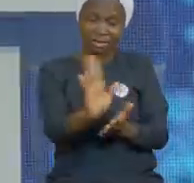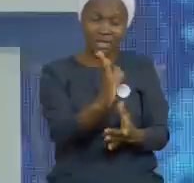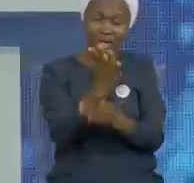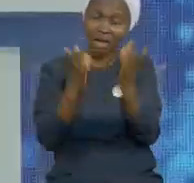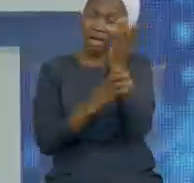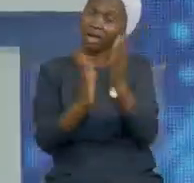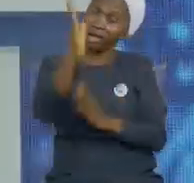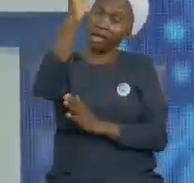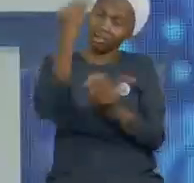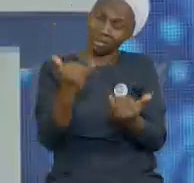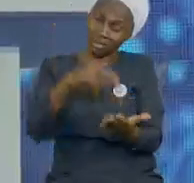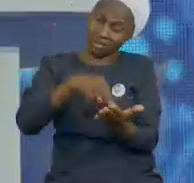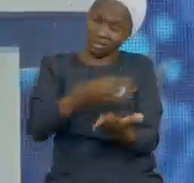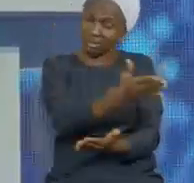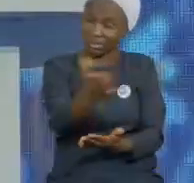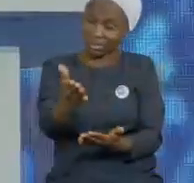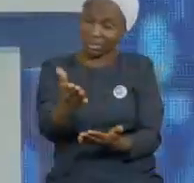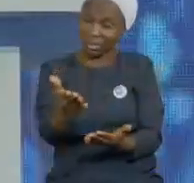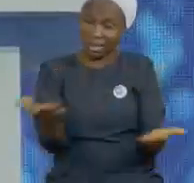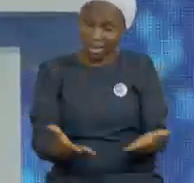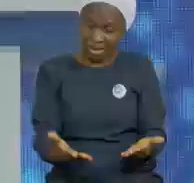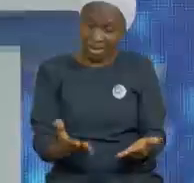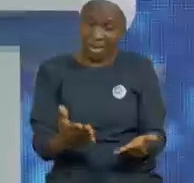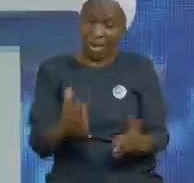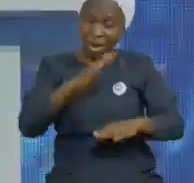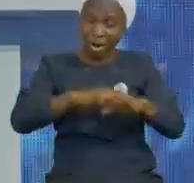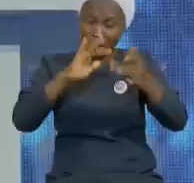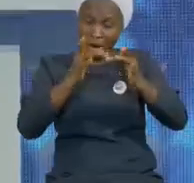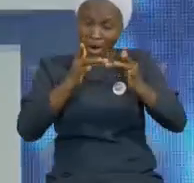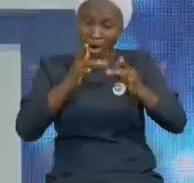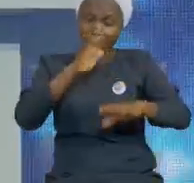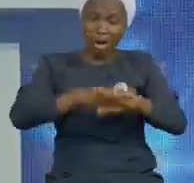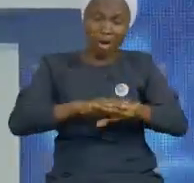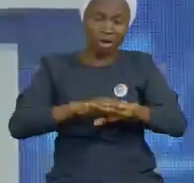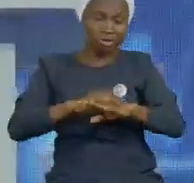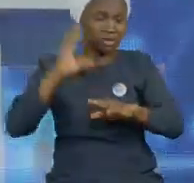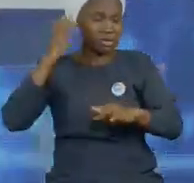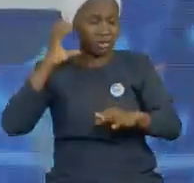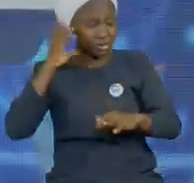here, over the radio, over the television, online, everywhere,